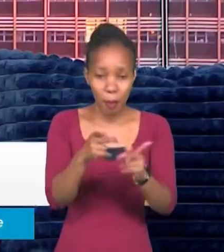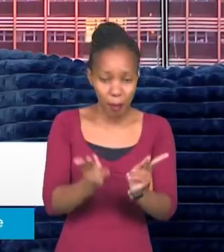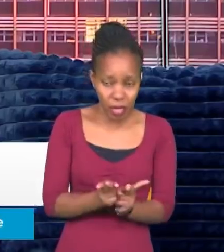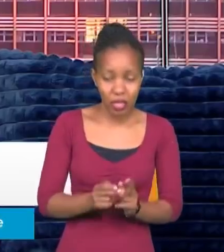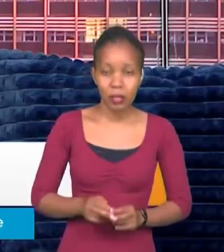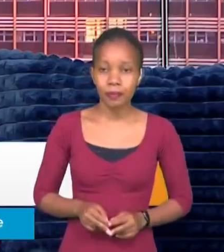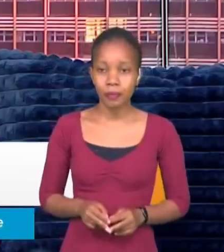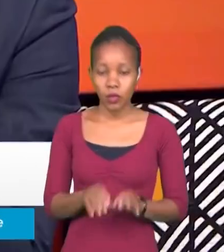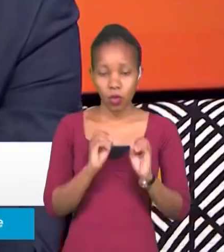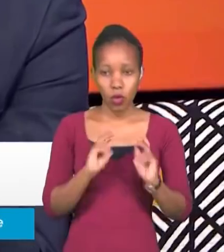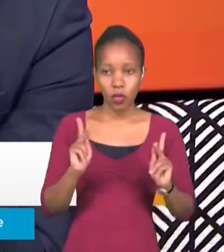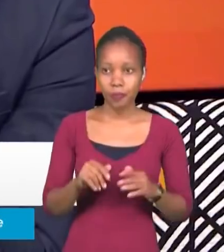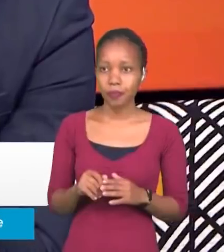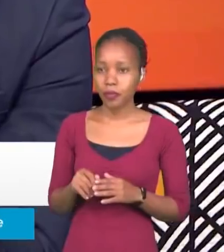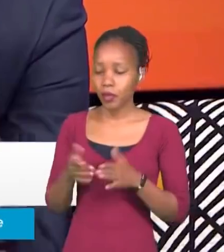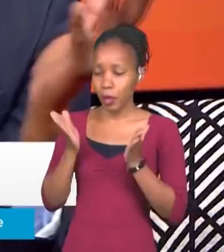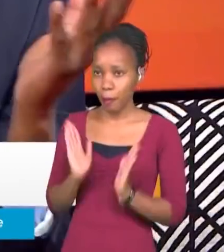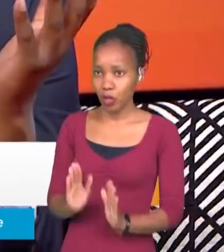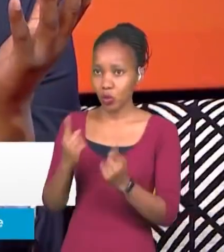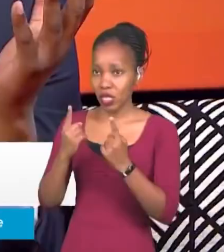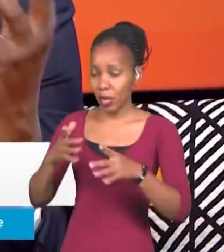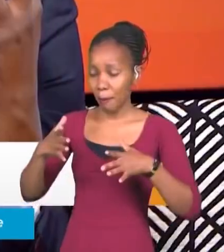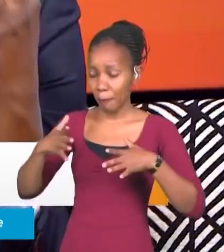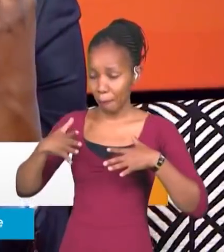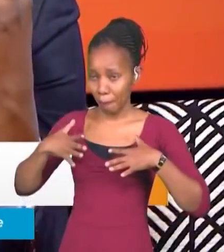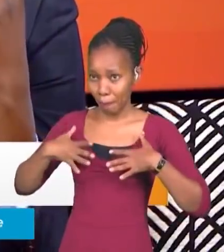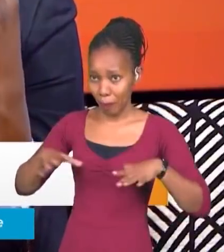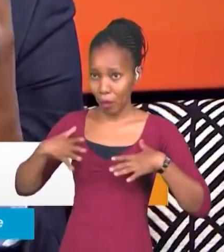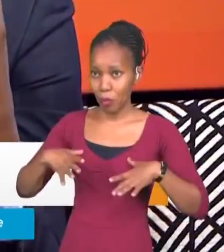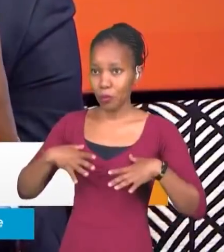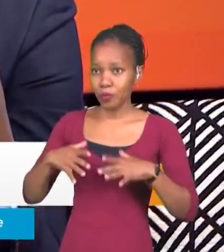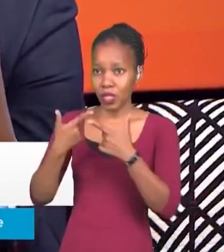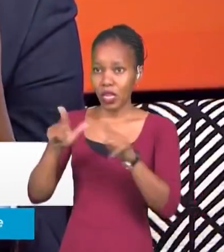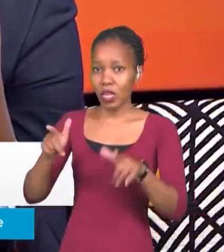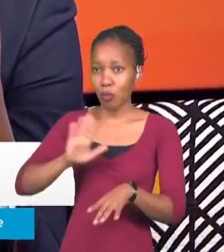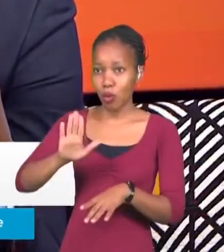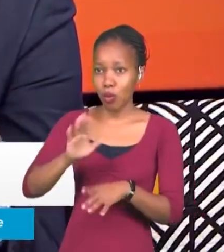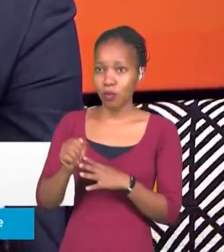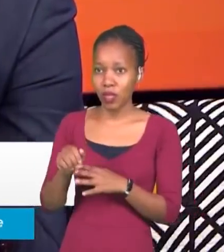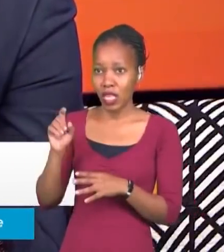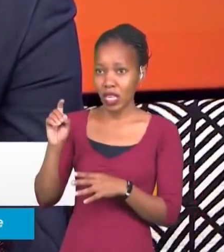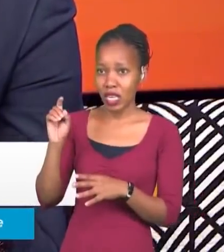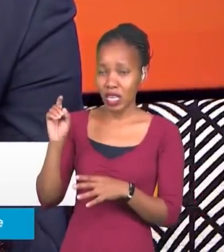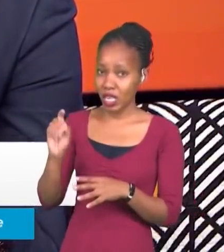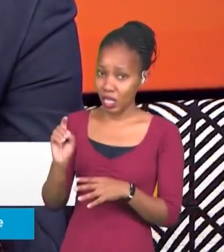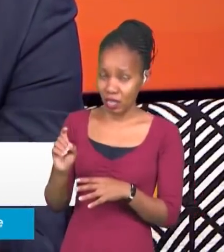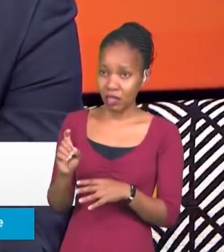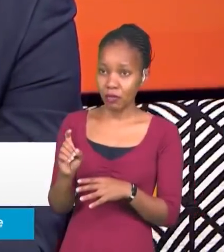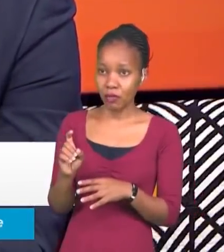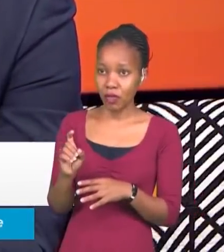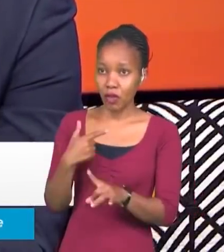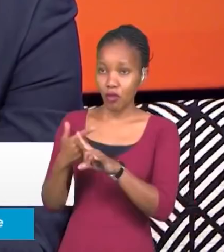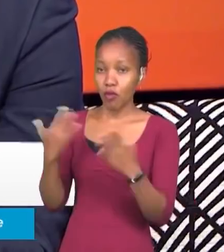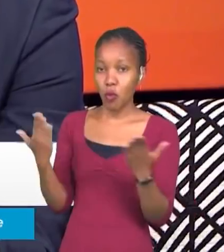Mm. Now, someone said, people actually, that your language command will really come from